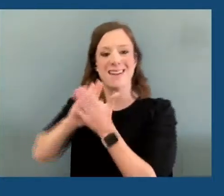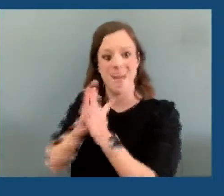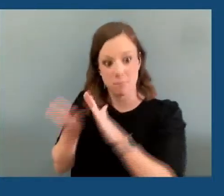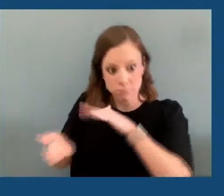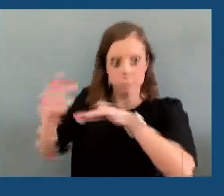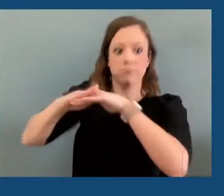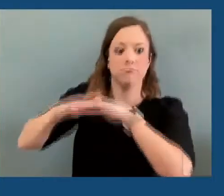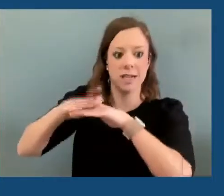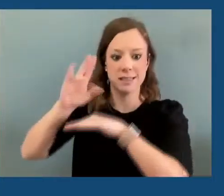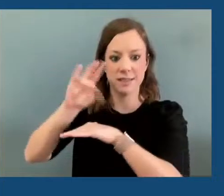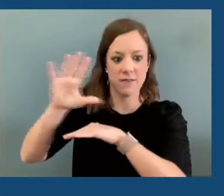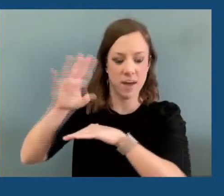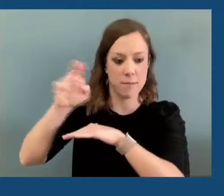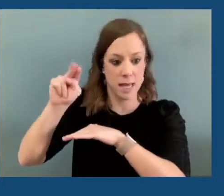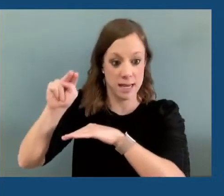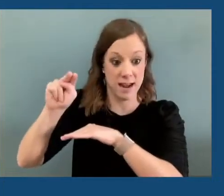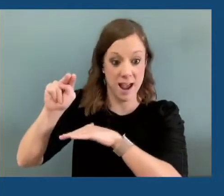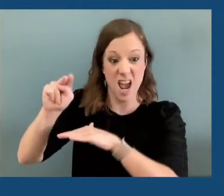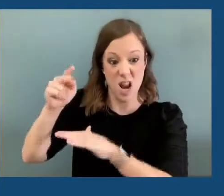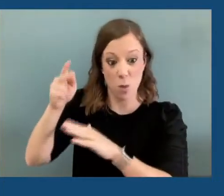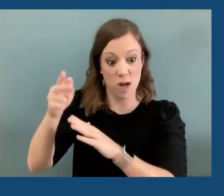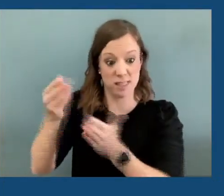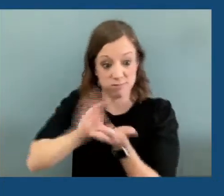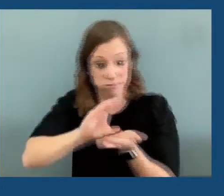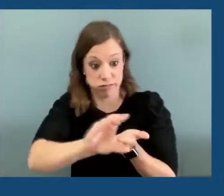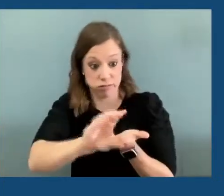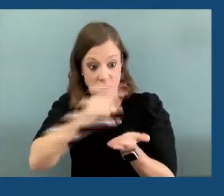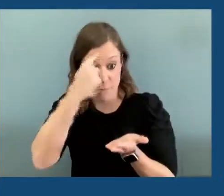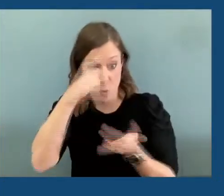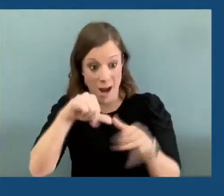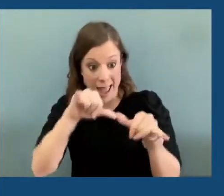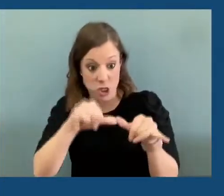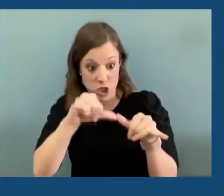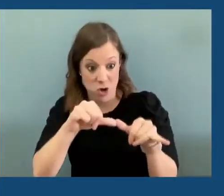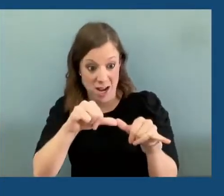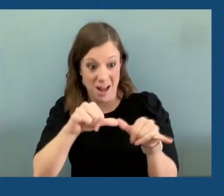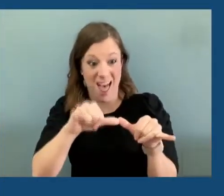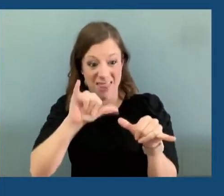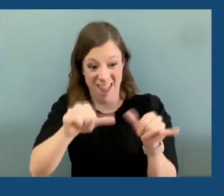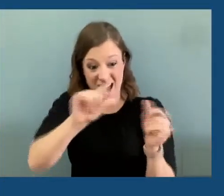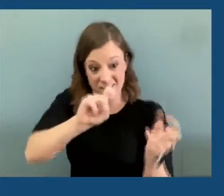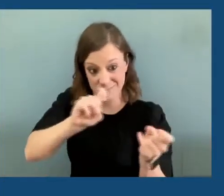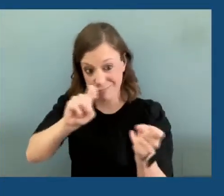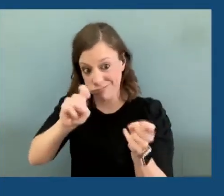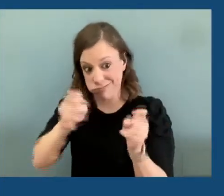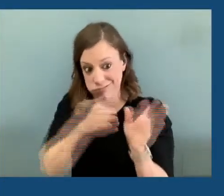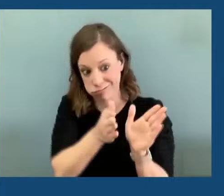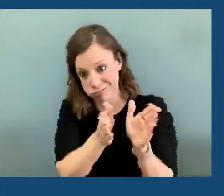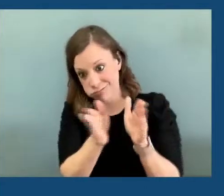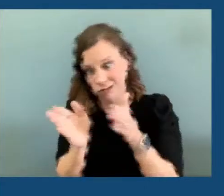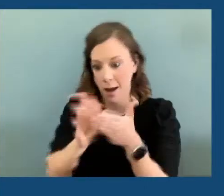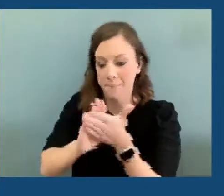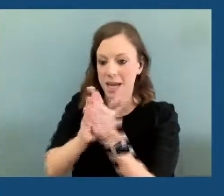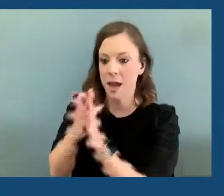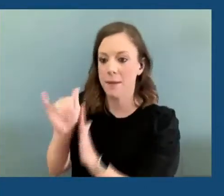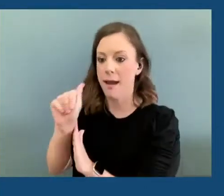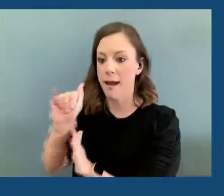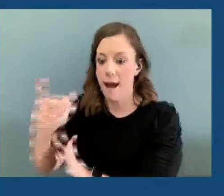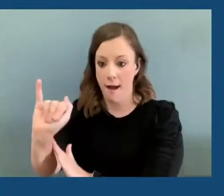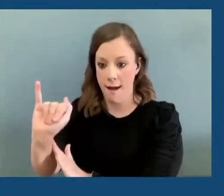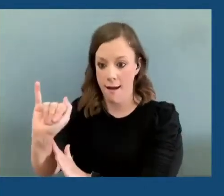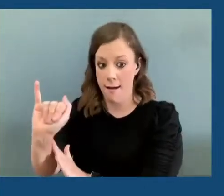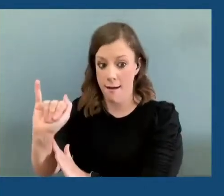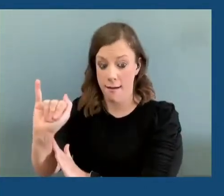became, AI. So as that was moving through, the goals changed,